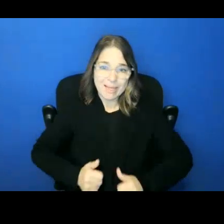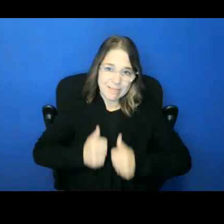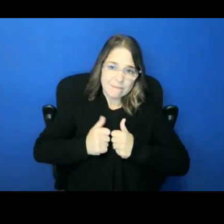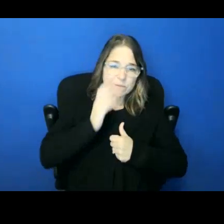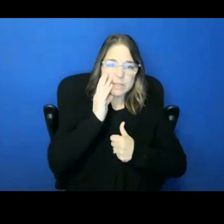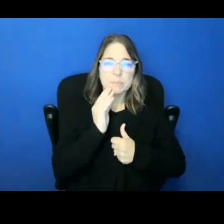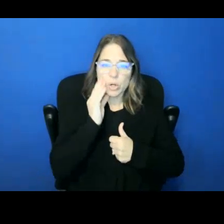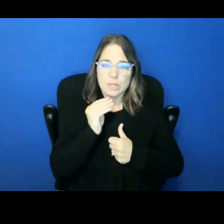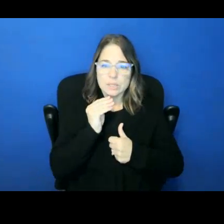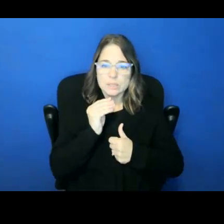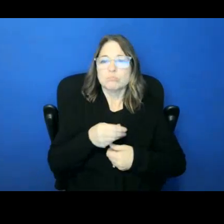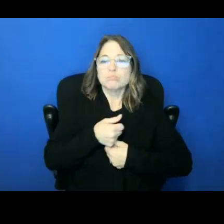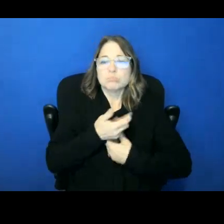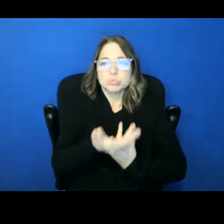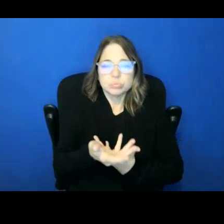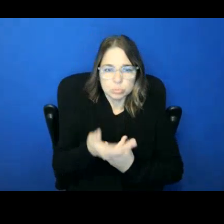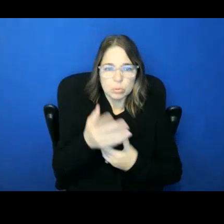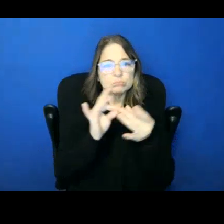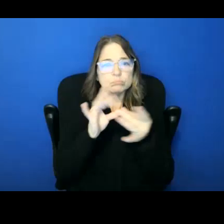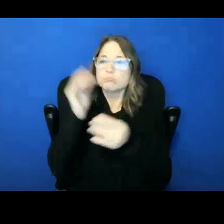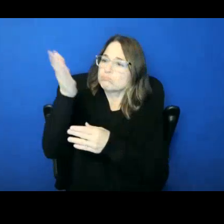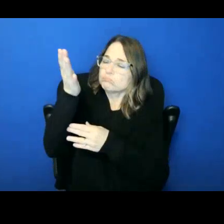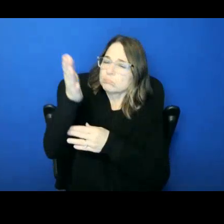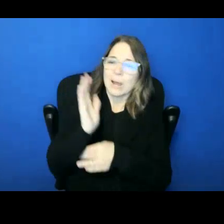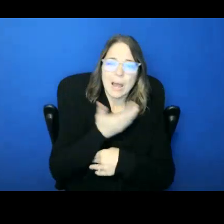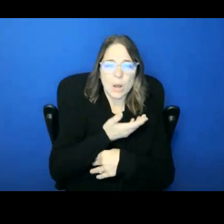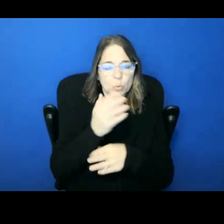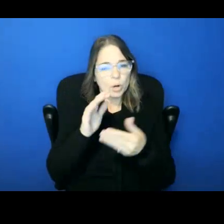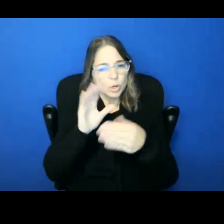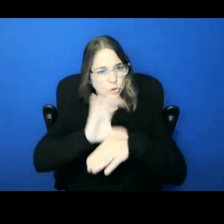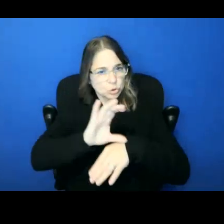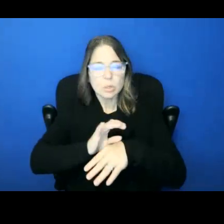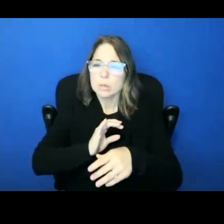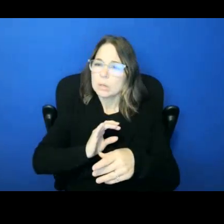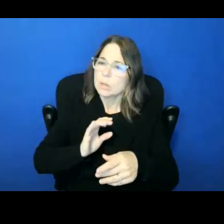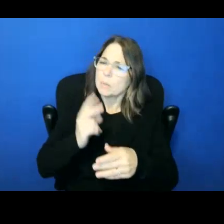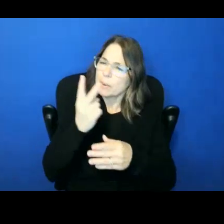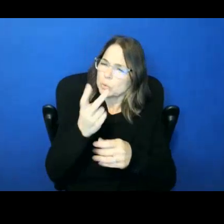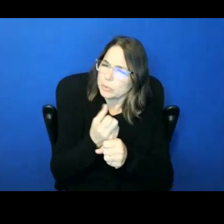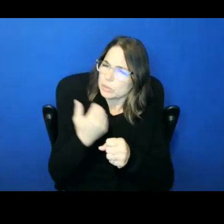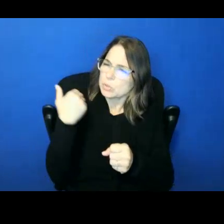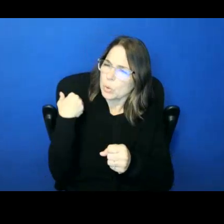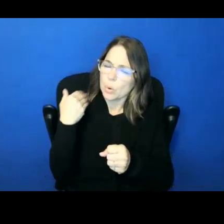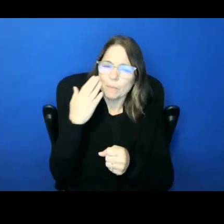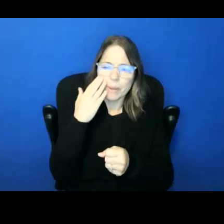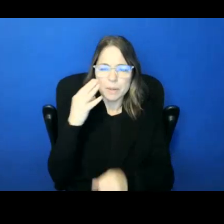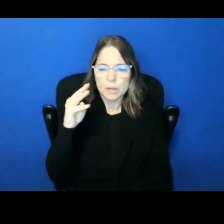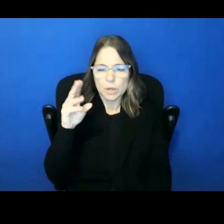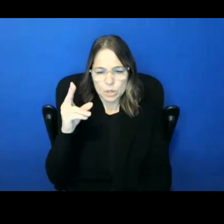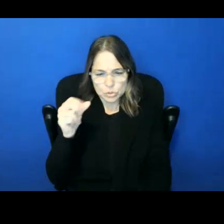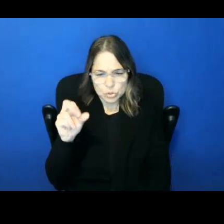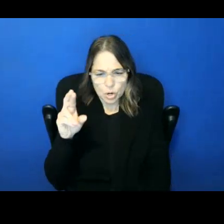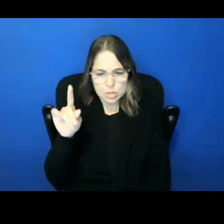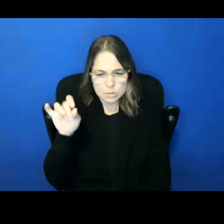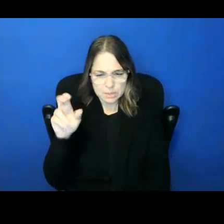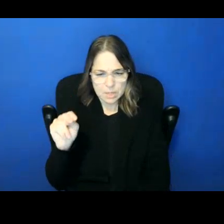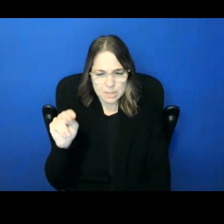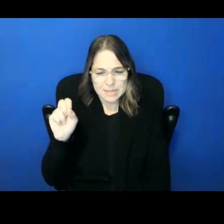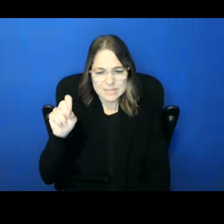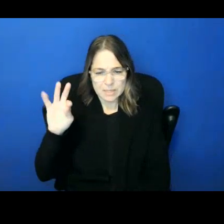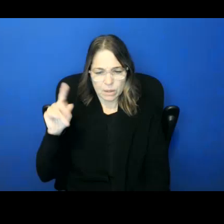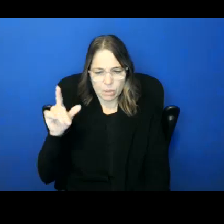have opportunities to speak in our congregations. About 2 years ago, we invited someone, you might know Charlton Singleton, came in and talked